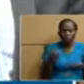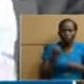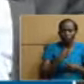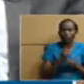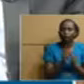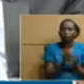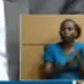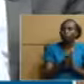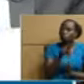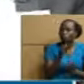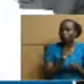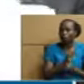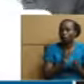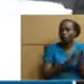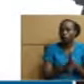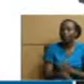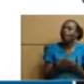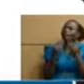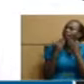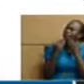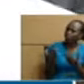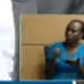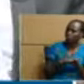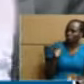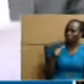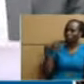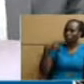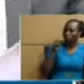represent? Thank you very much, sir.